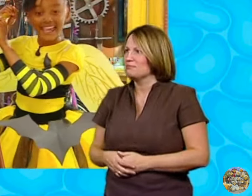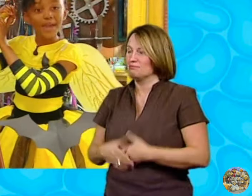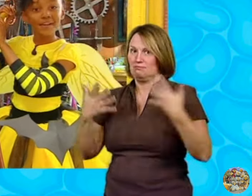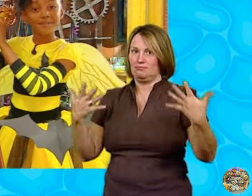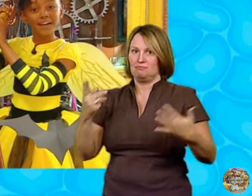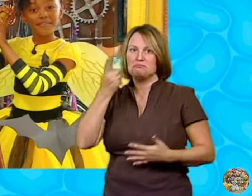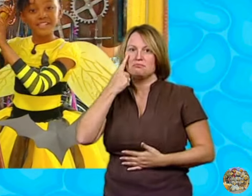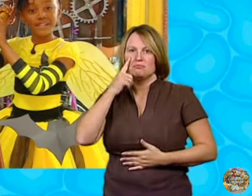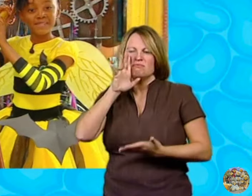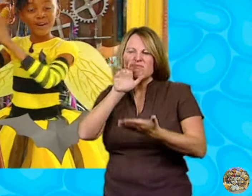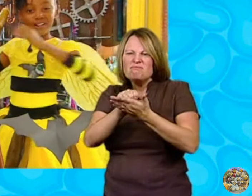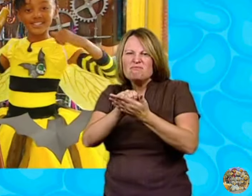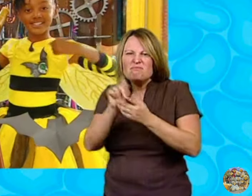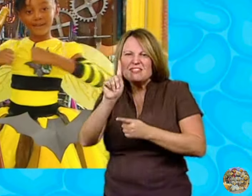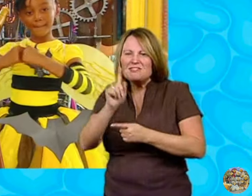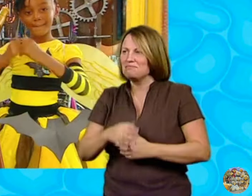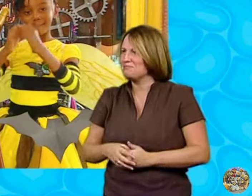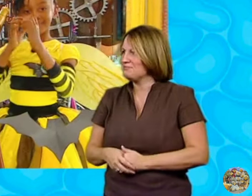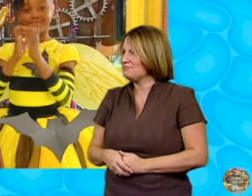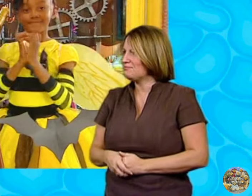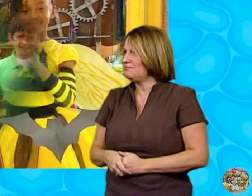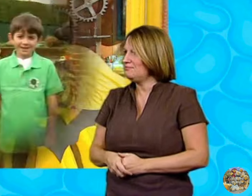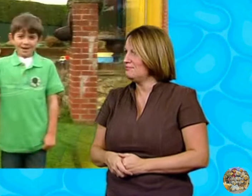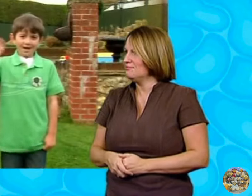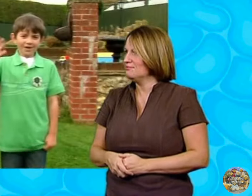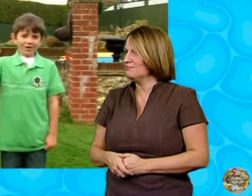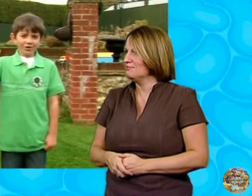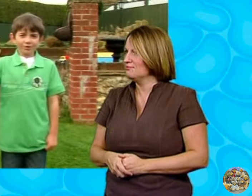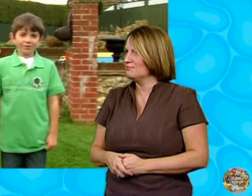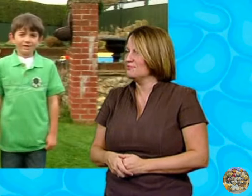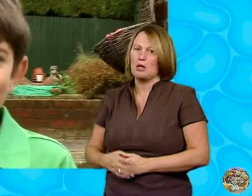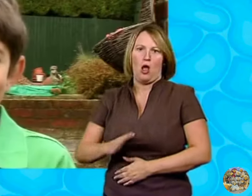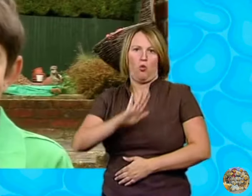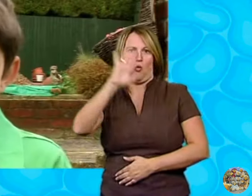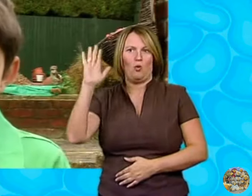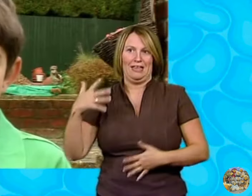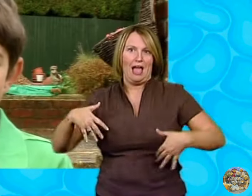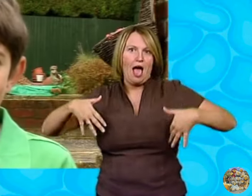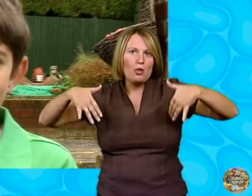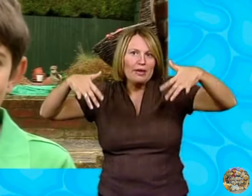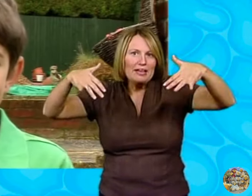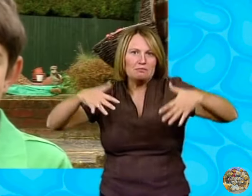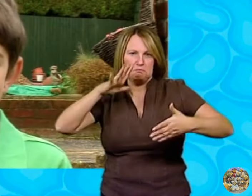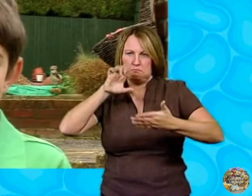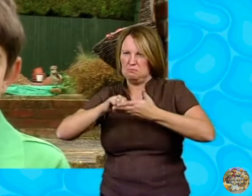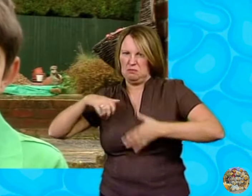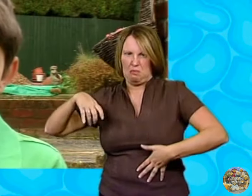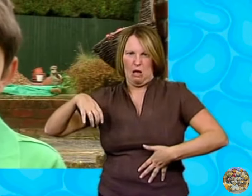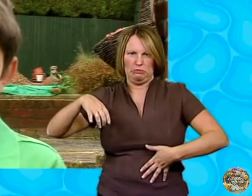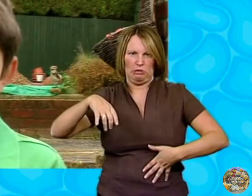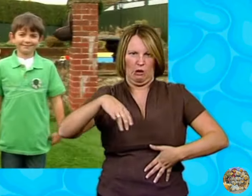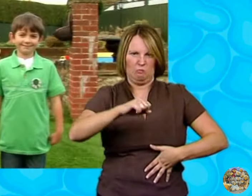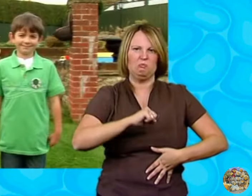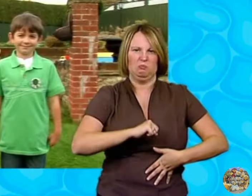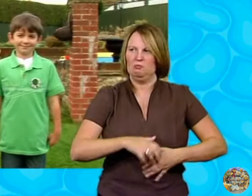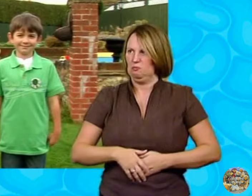Yes, it must be time for this week's spot. Hello! Since it's Halloween, we're spotting spiders in my